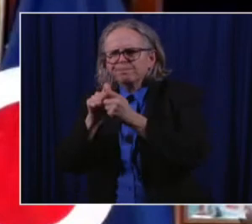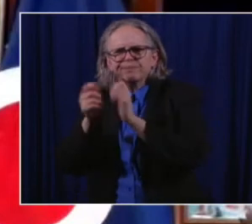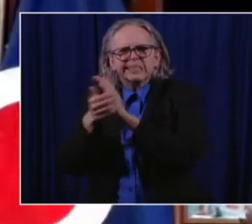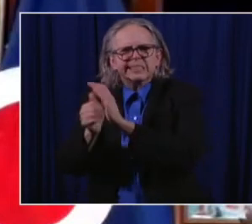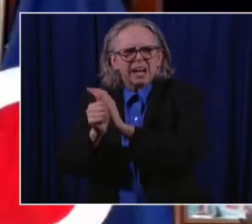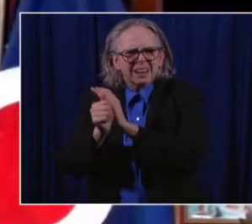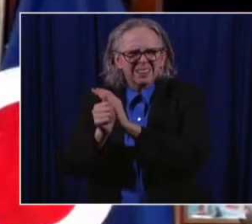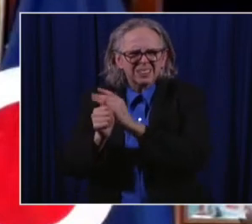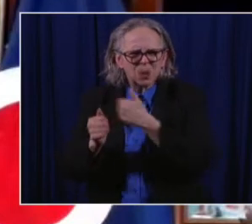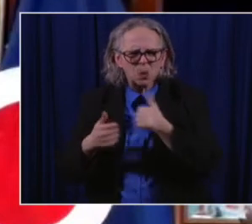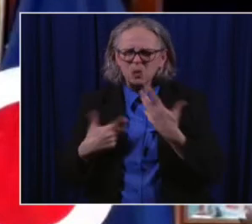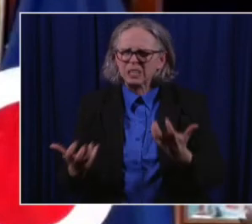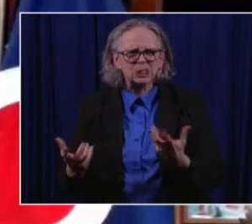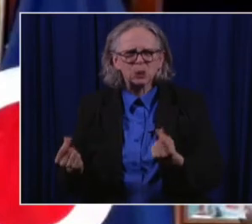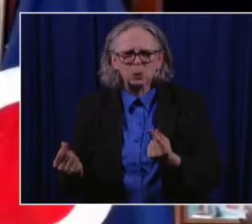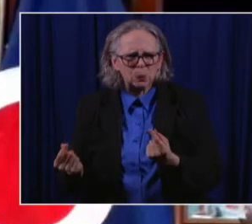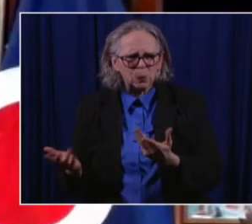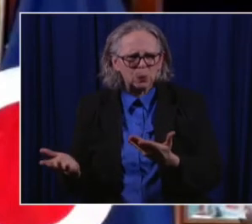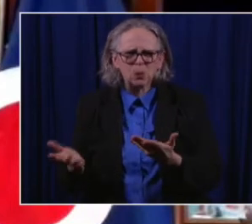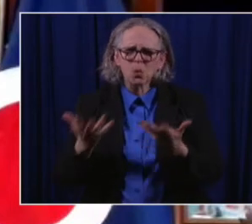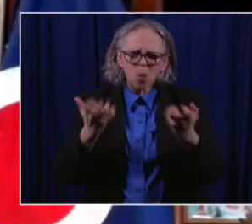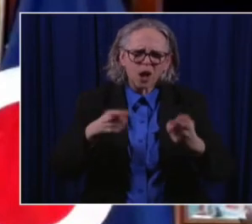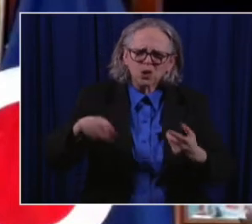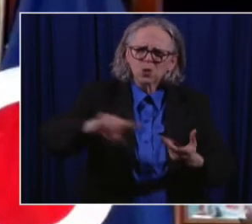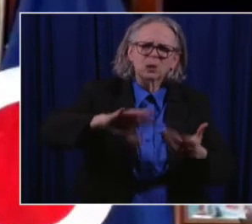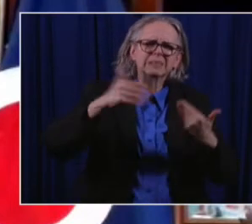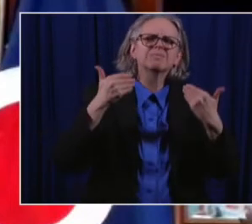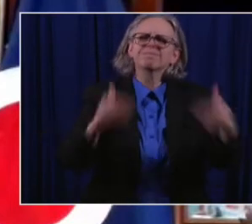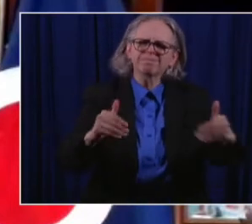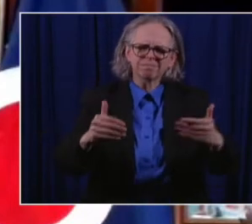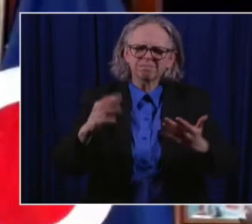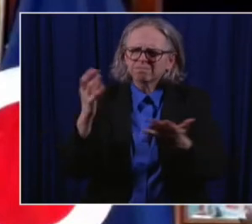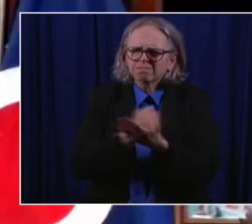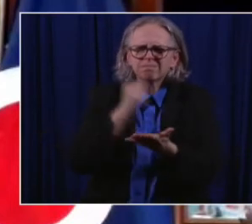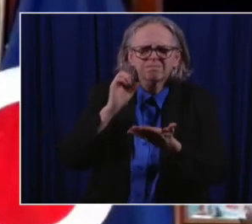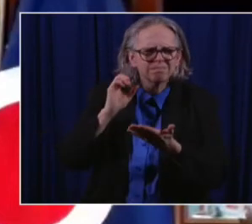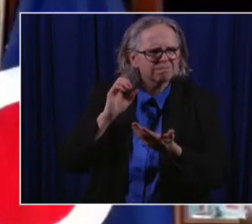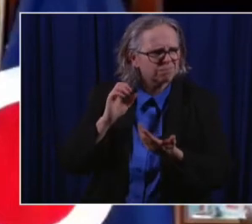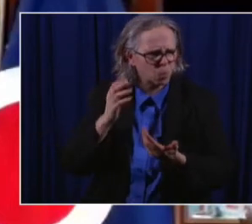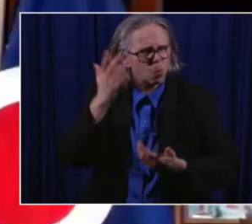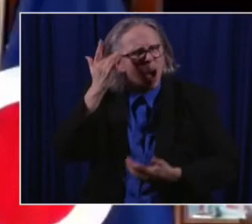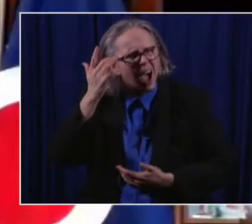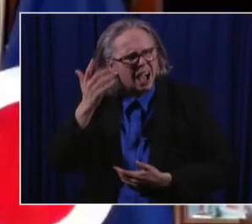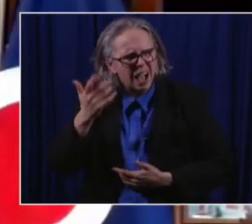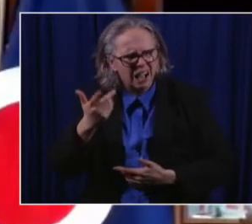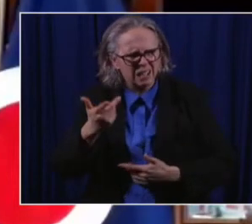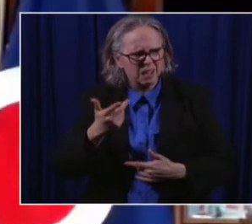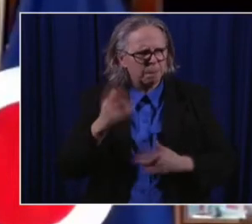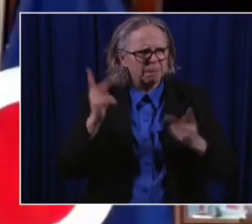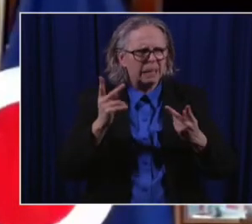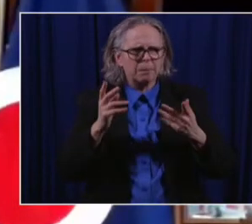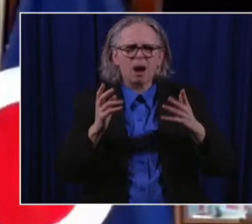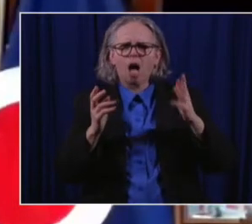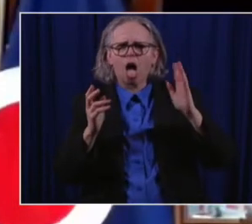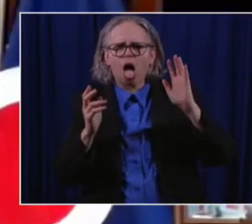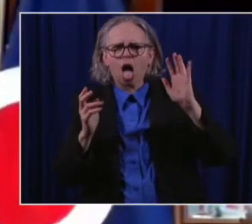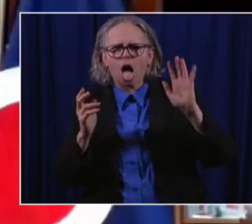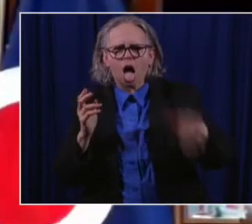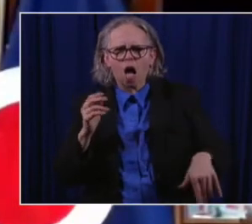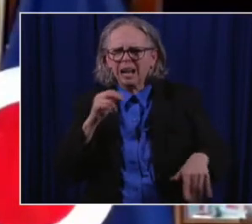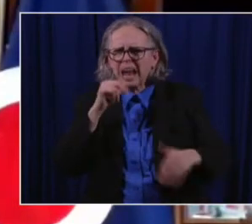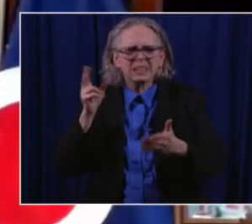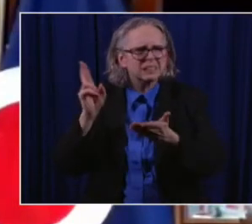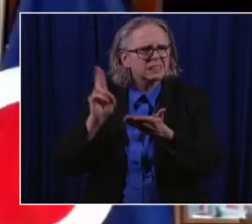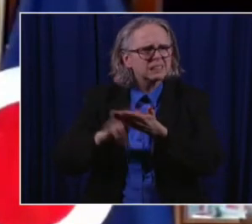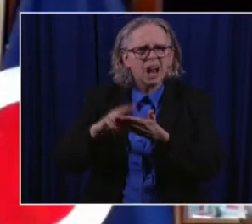advantage of the resources to go out there and get that, because we're concerned that people are not enrolling right now in these educational